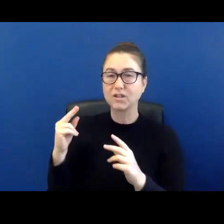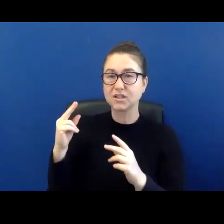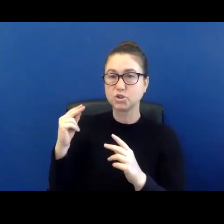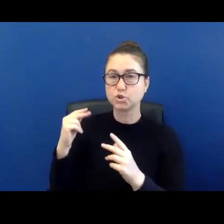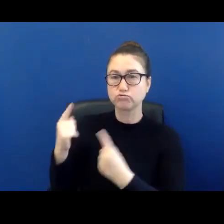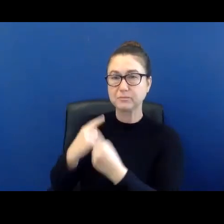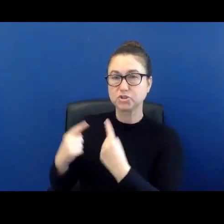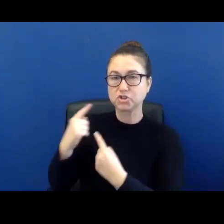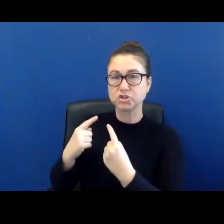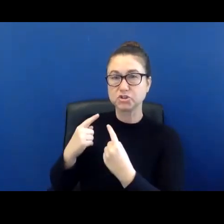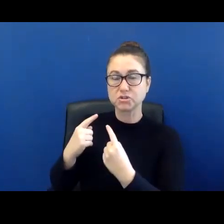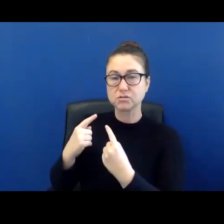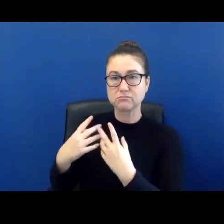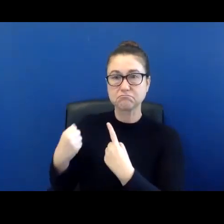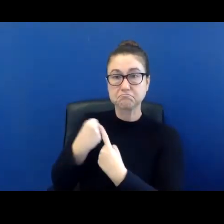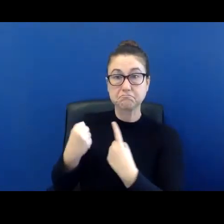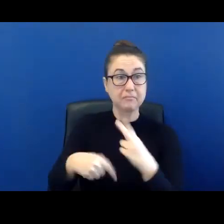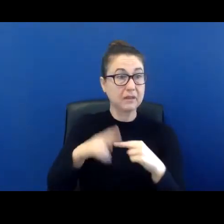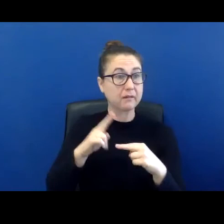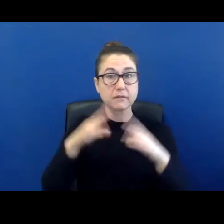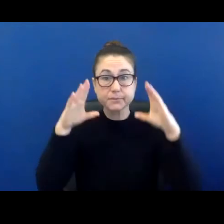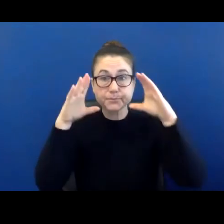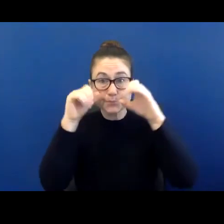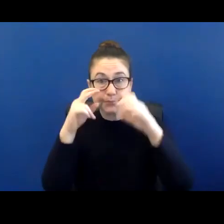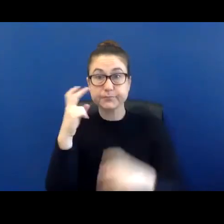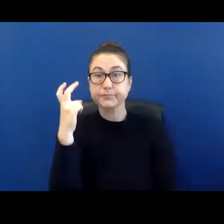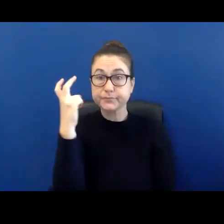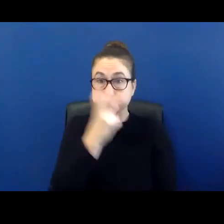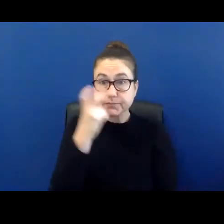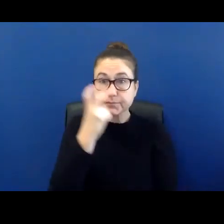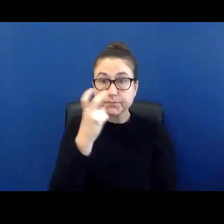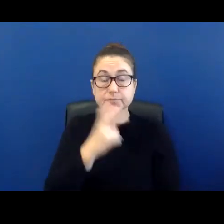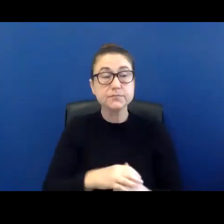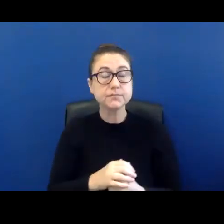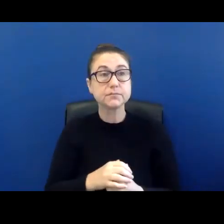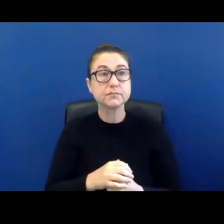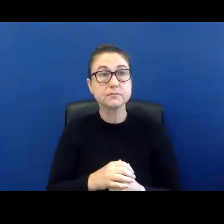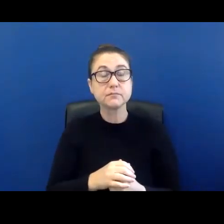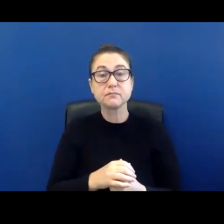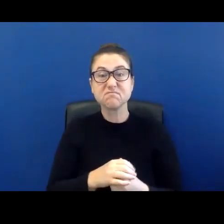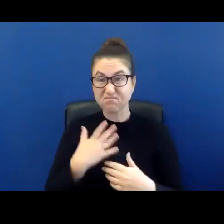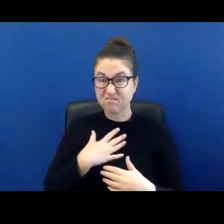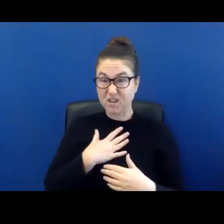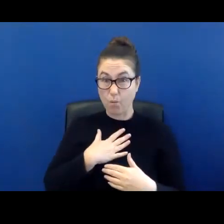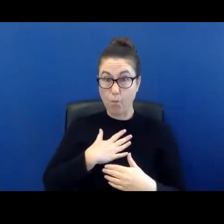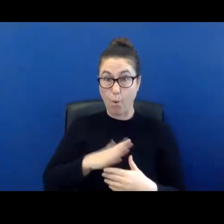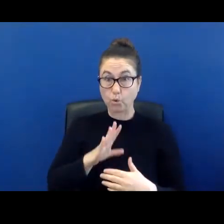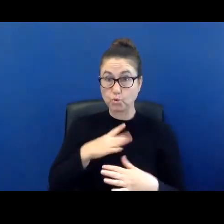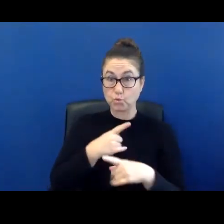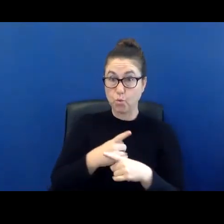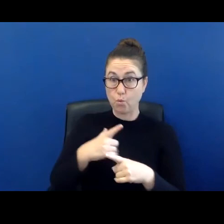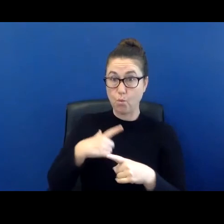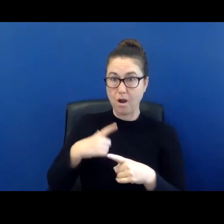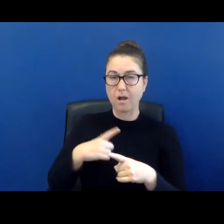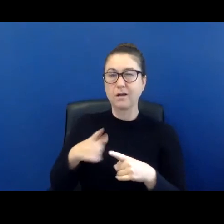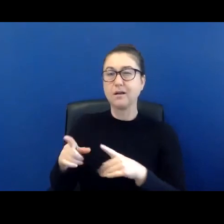on the lives of people who are blind or vision impaired. And I guess the reason I want to do that is partly because